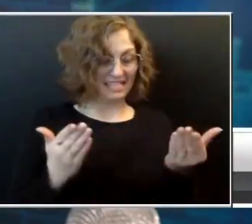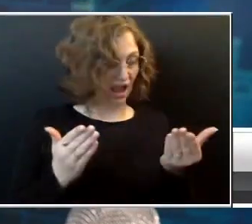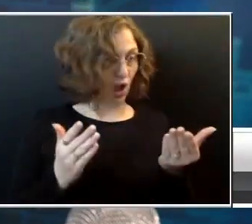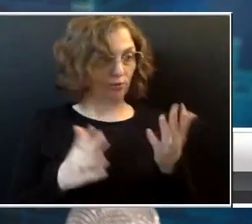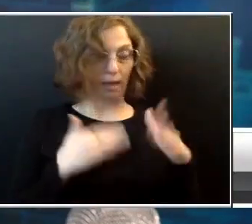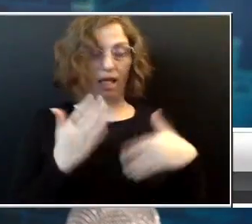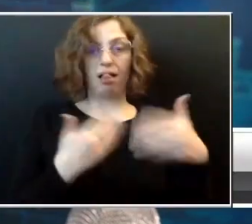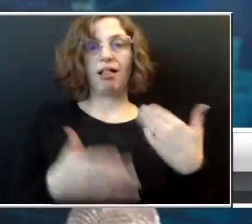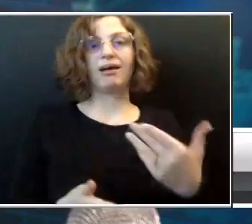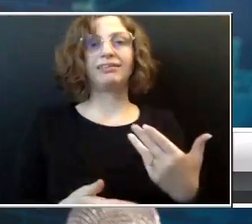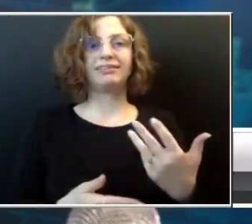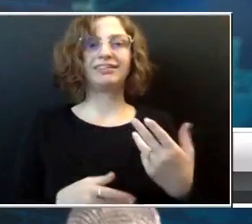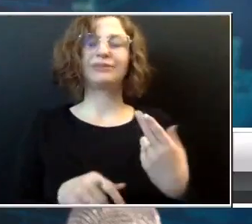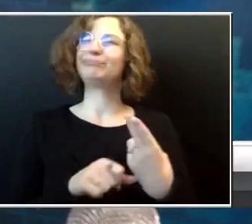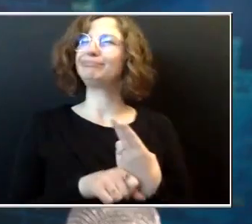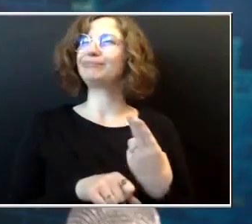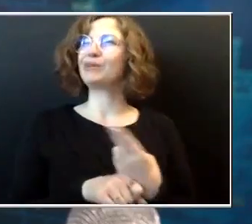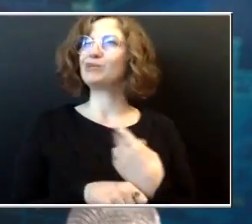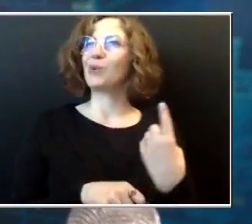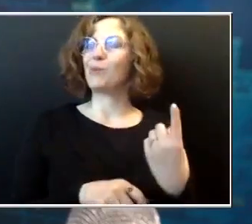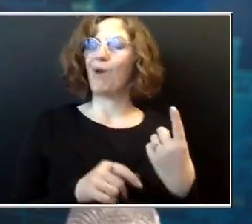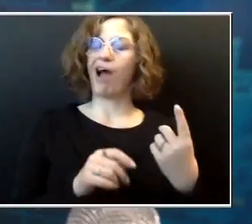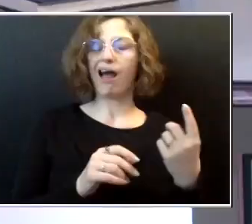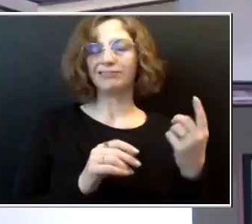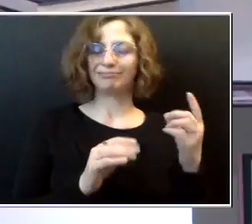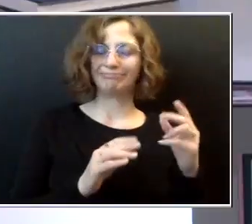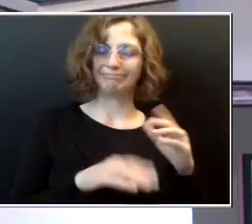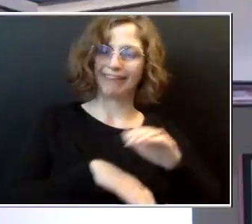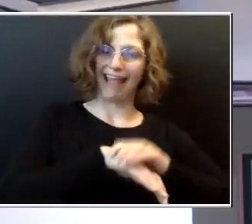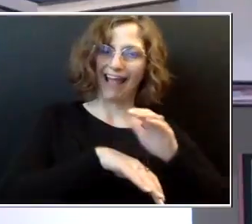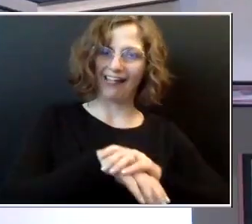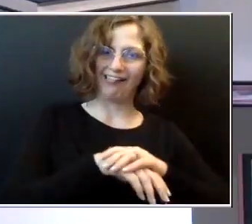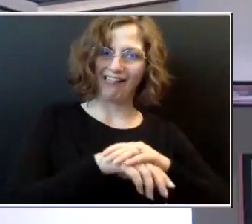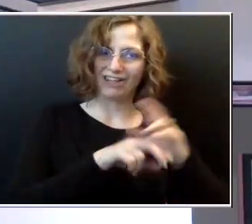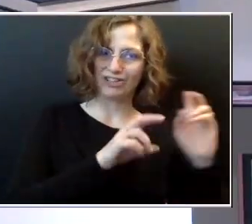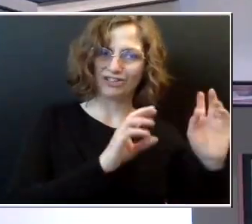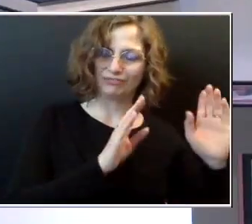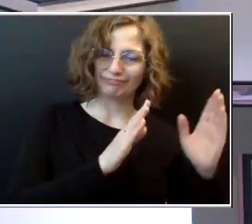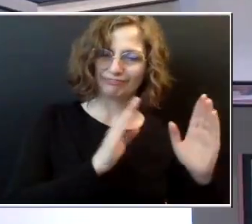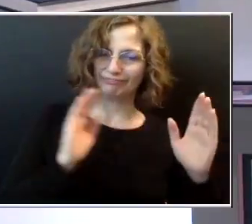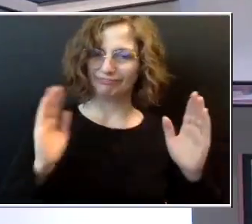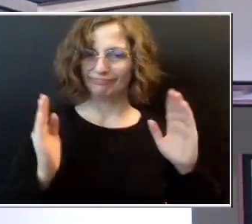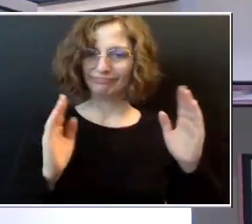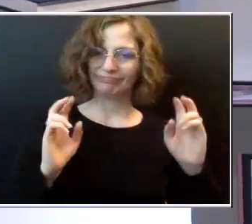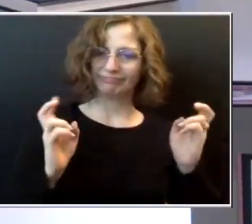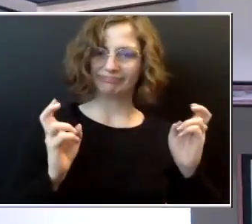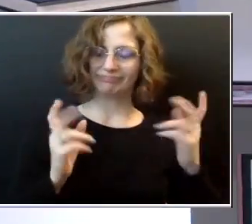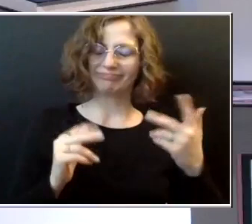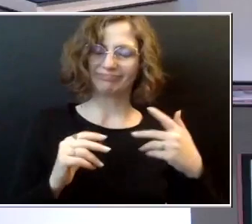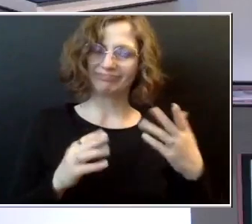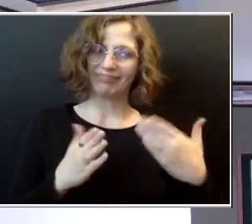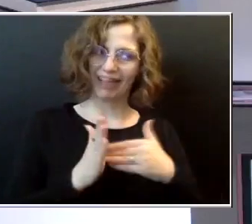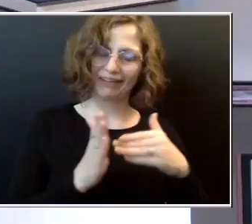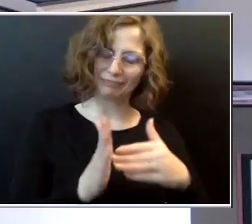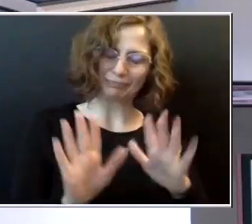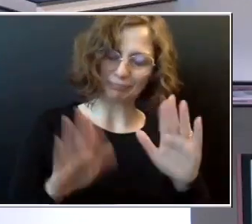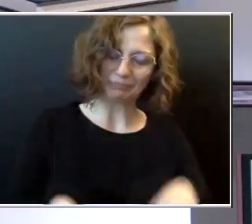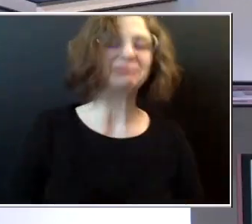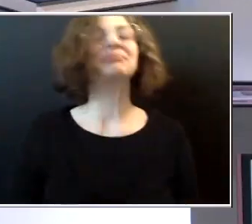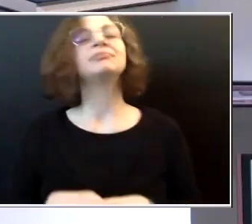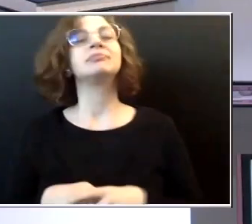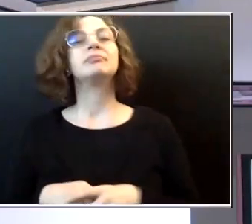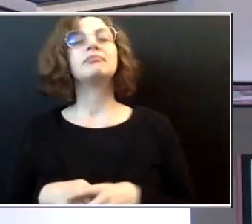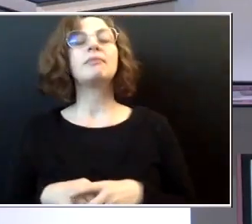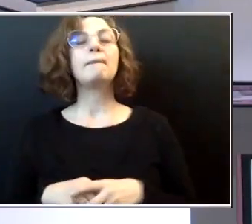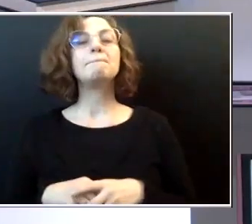I do need a new analogy. That one works, though. I think it does work. Yeah. Fly by the seat of our pants. That's pretty good. Joining me today is Dr. Chris